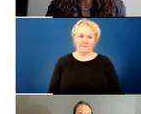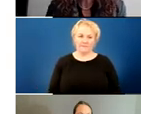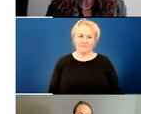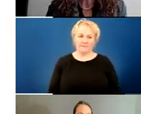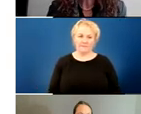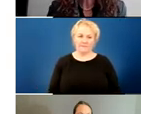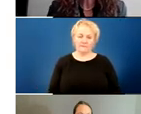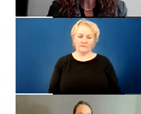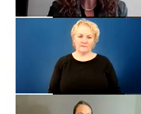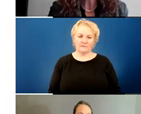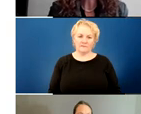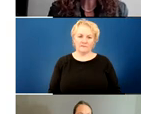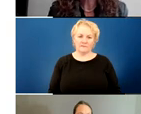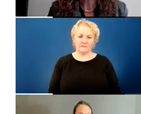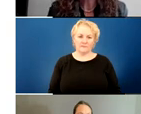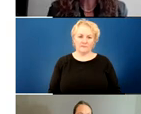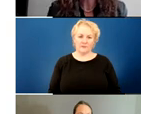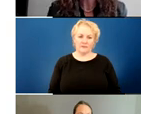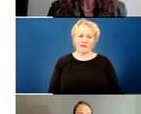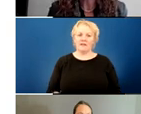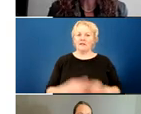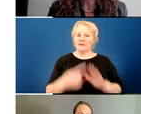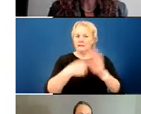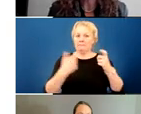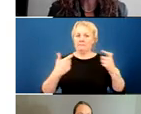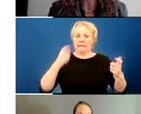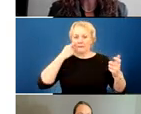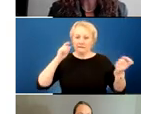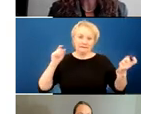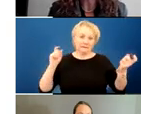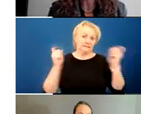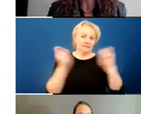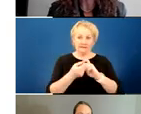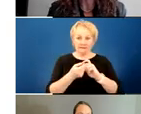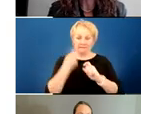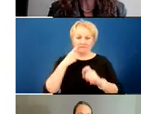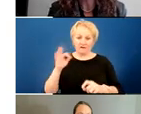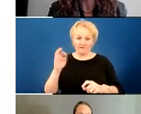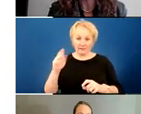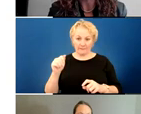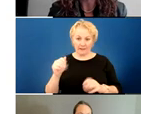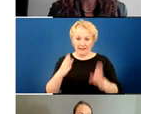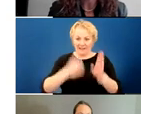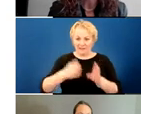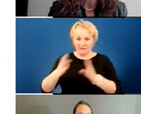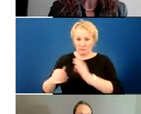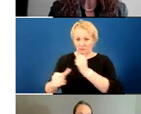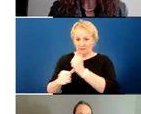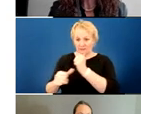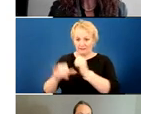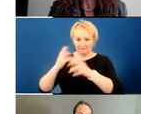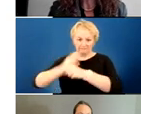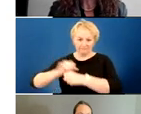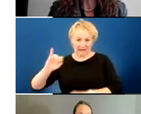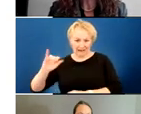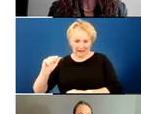And then here are some key changes that FEMA recently made to the FEMA individual assistance policies. And so I